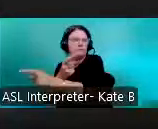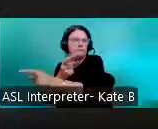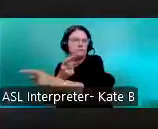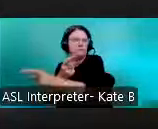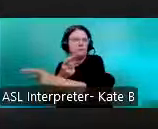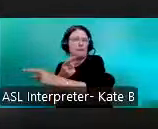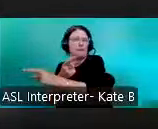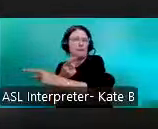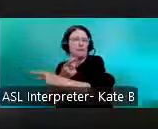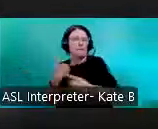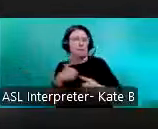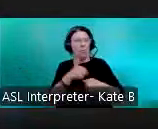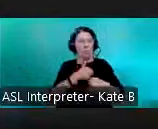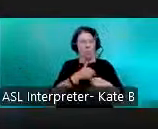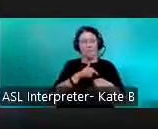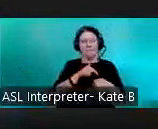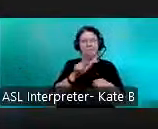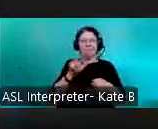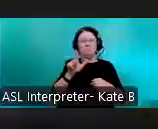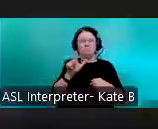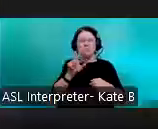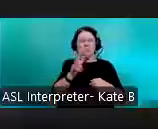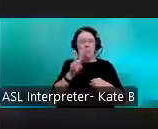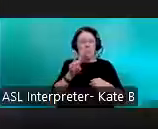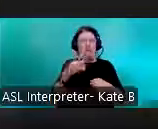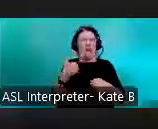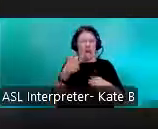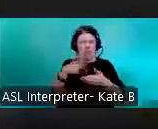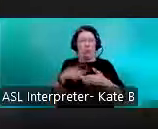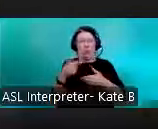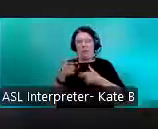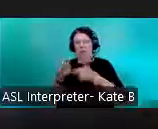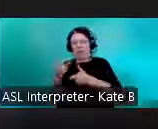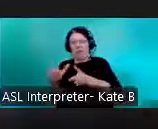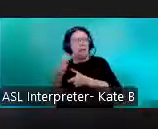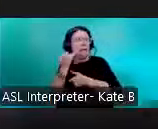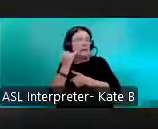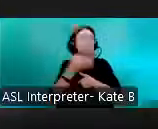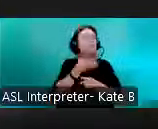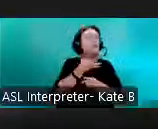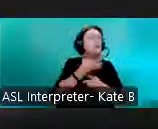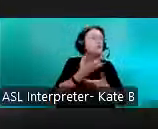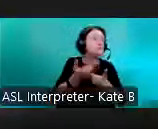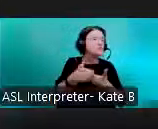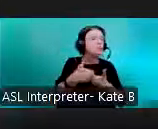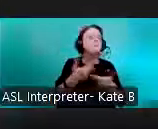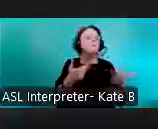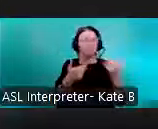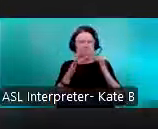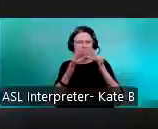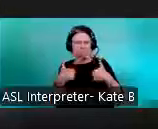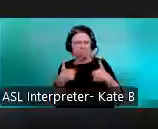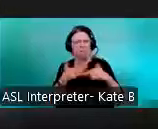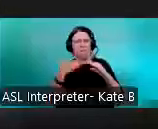a small program that observes this sort of thing. So if you want to learn more about it, feel free to reach out to me after the webinar, and I'm happy